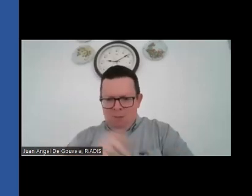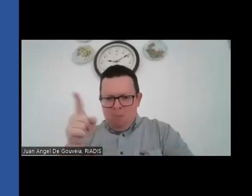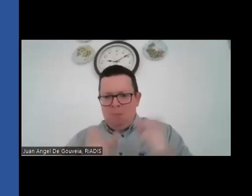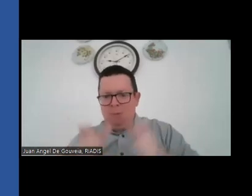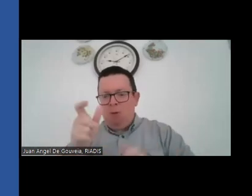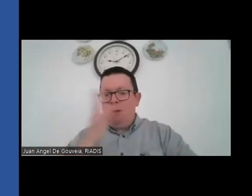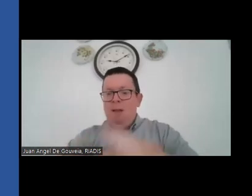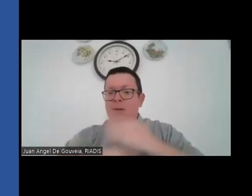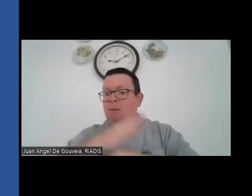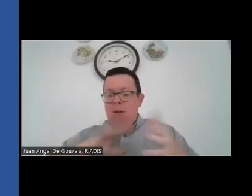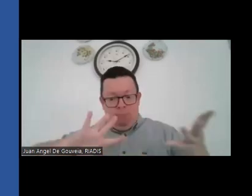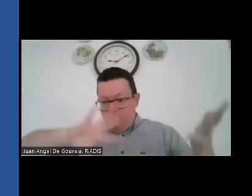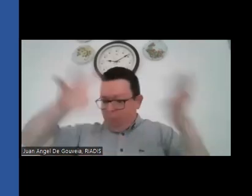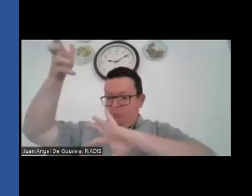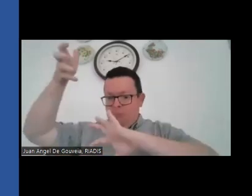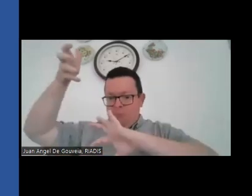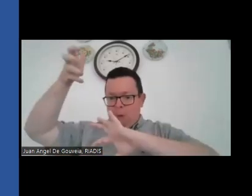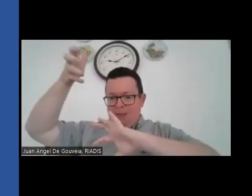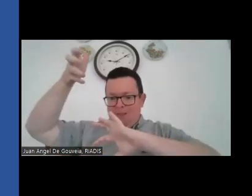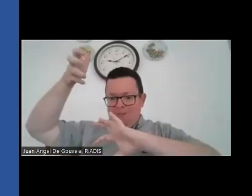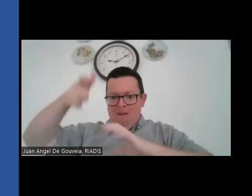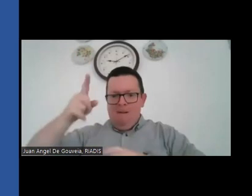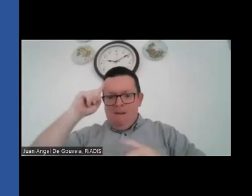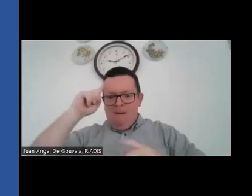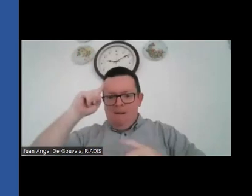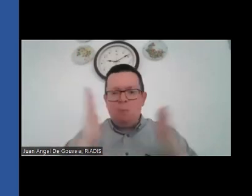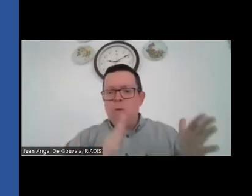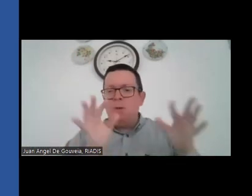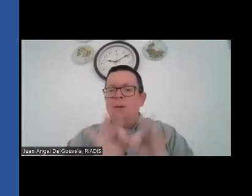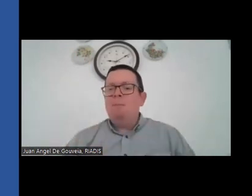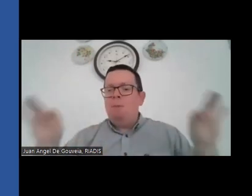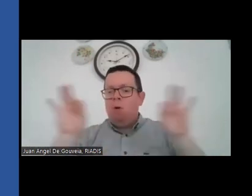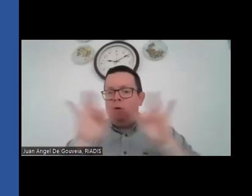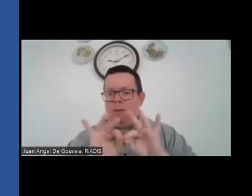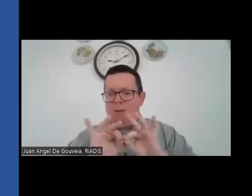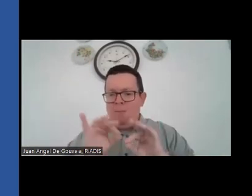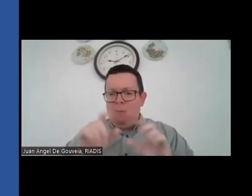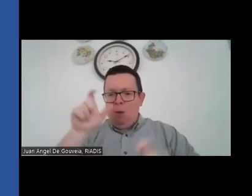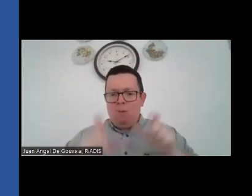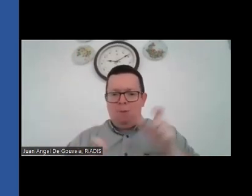hospital, incorporating the specific needs of people with disabilities.